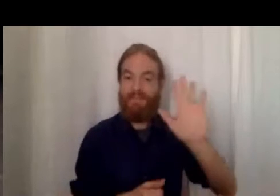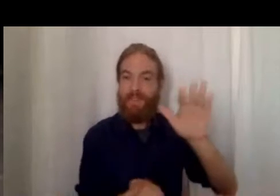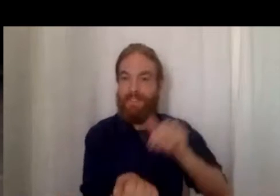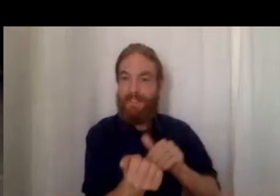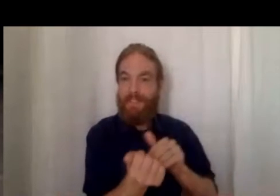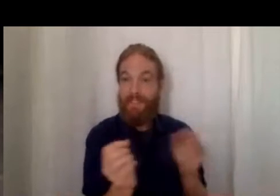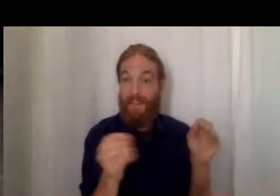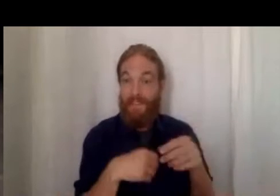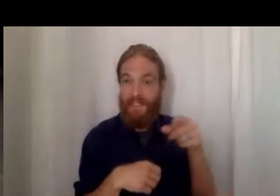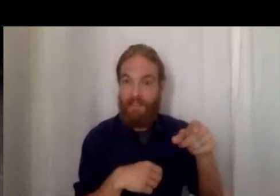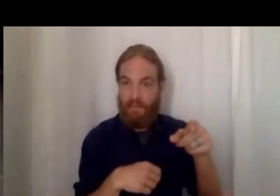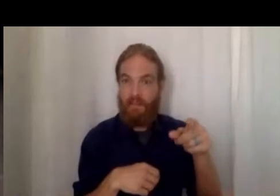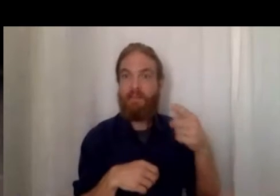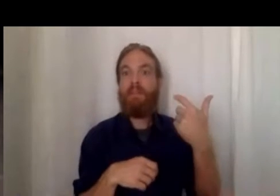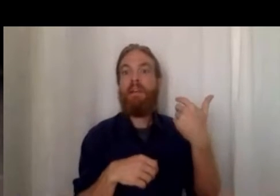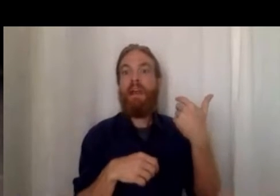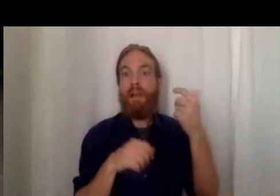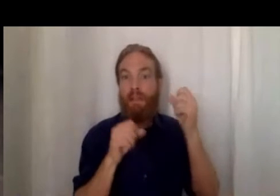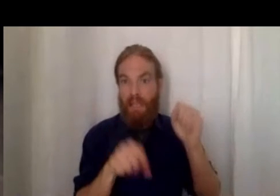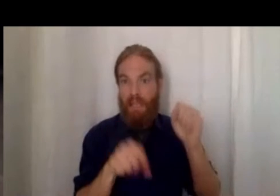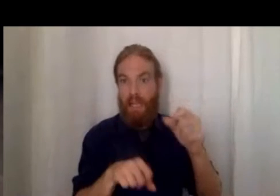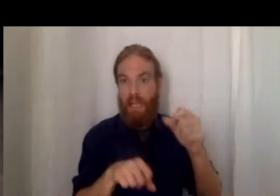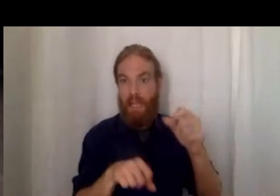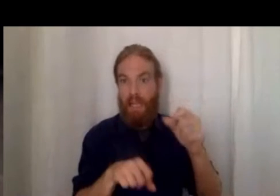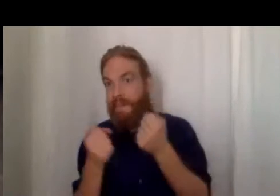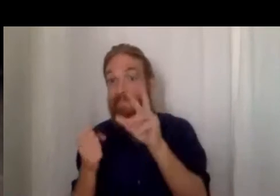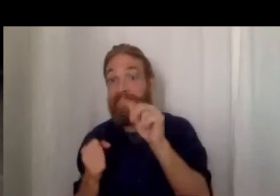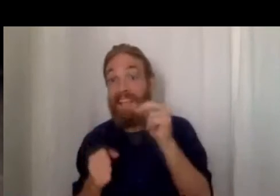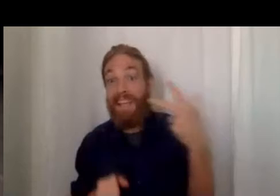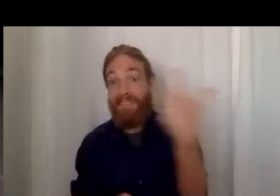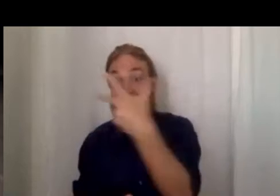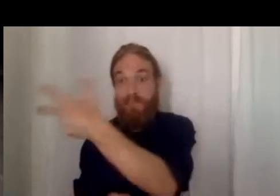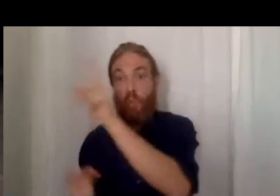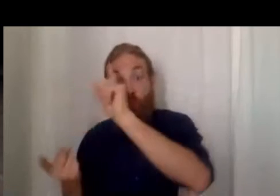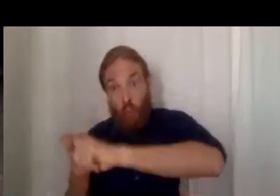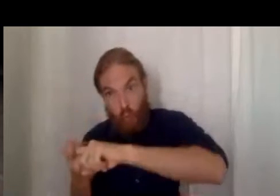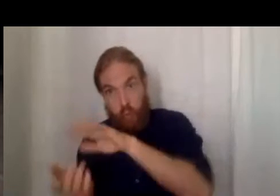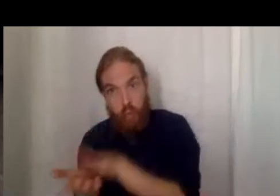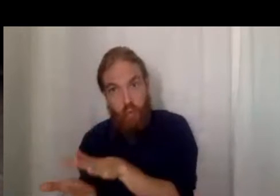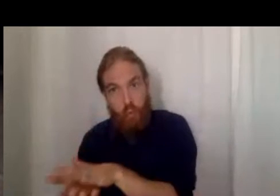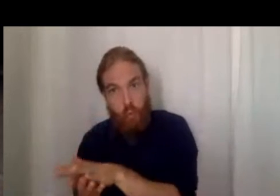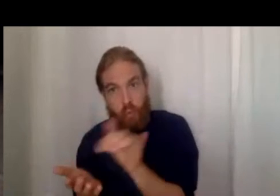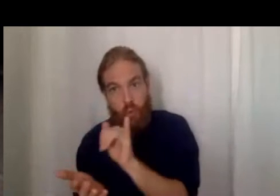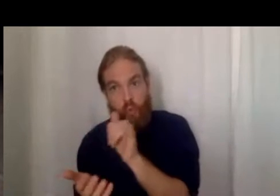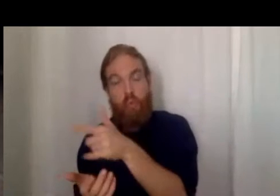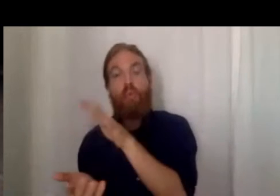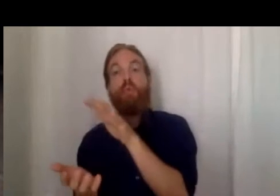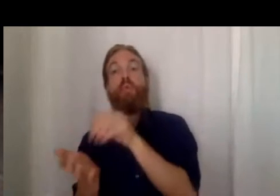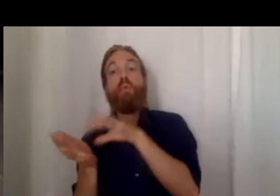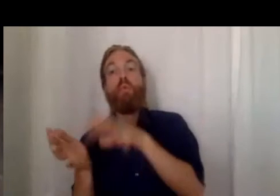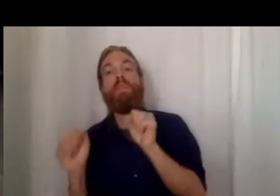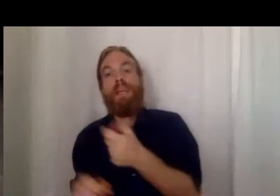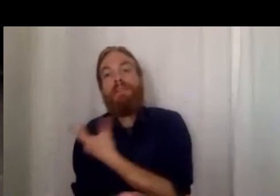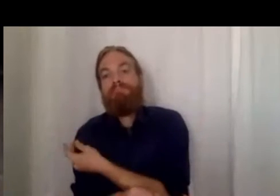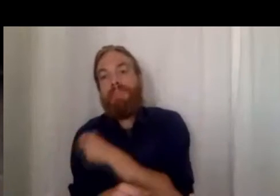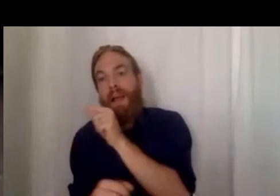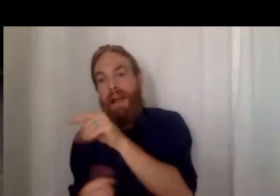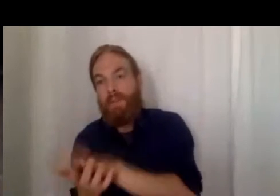schools. A concept in my mind is perhaps we can also empower